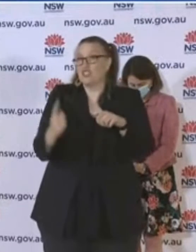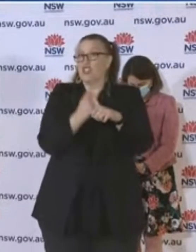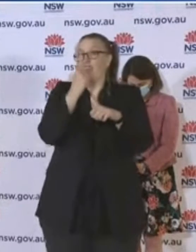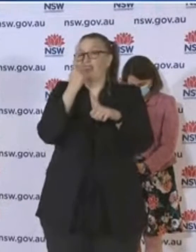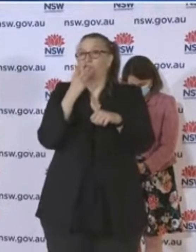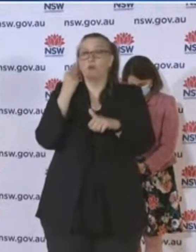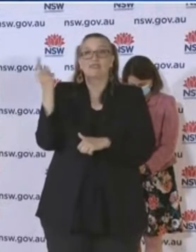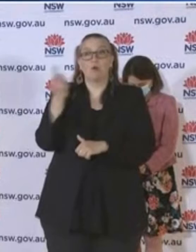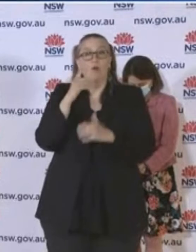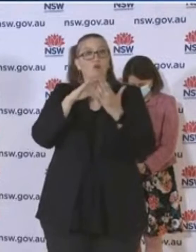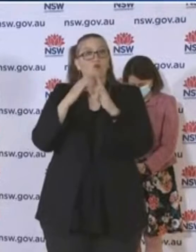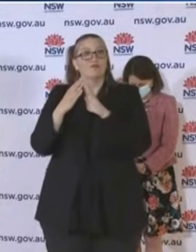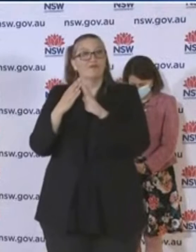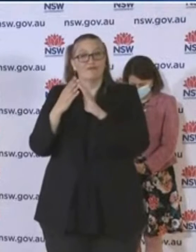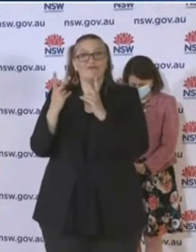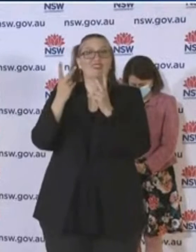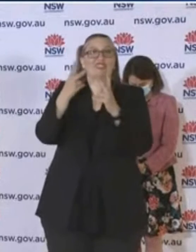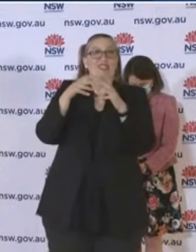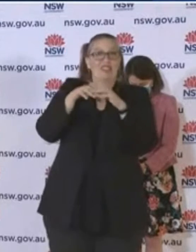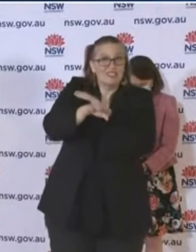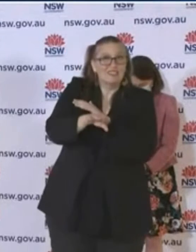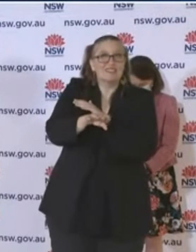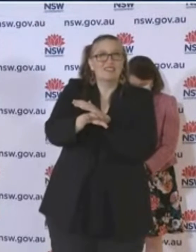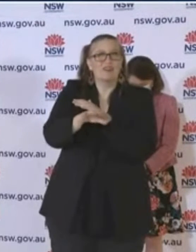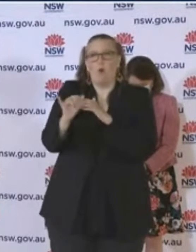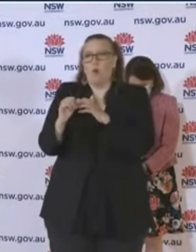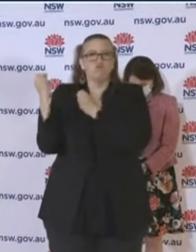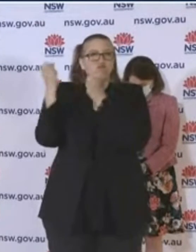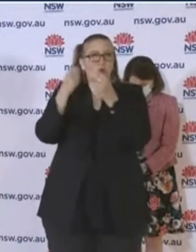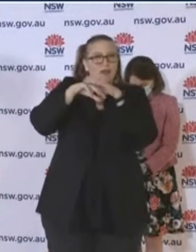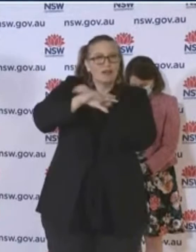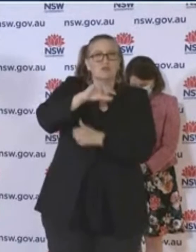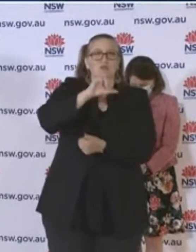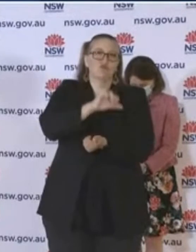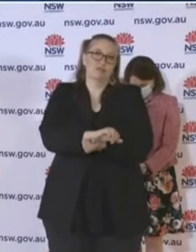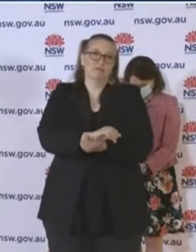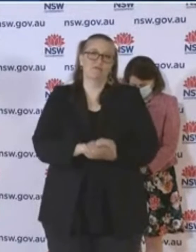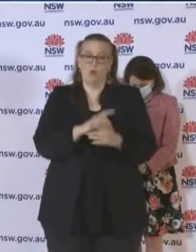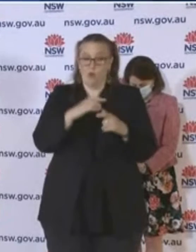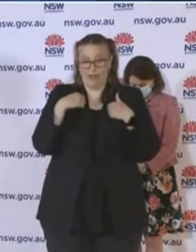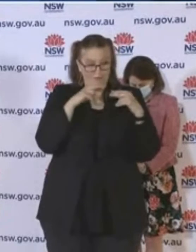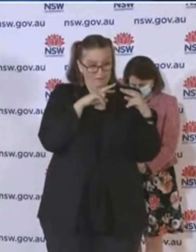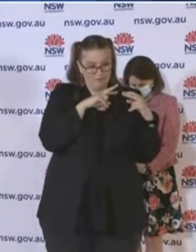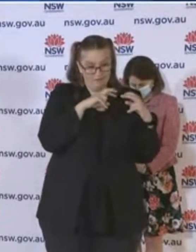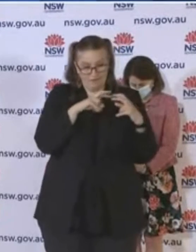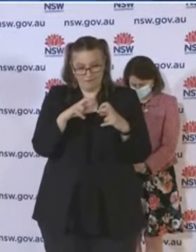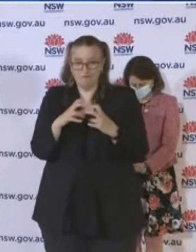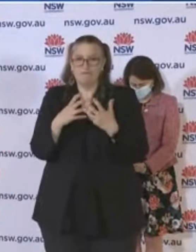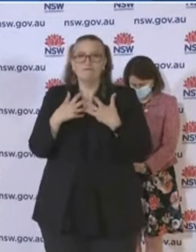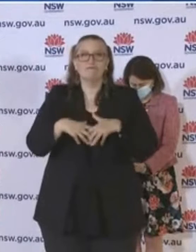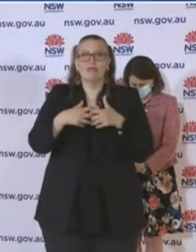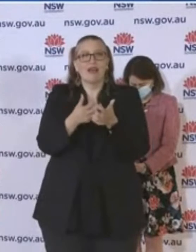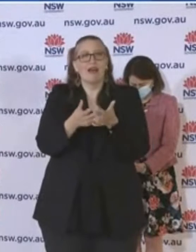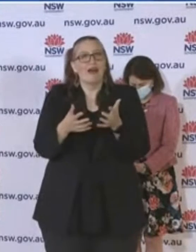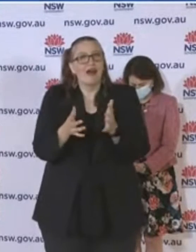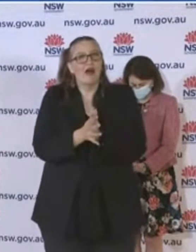somebody from the community, who probably acquired it in the community, and the investigation is ongoing to both understand